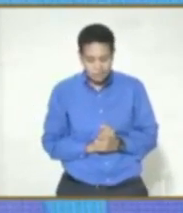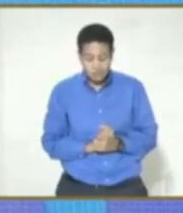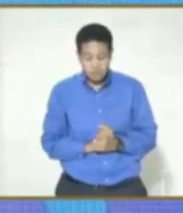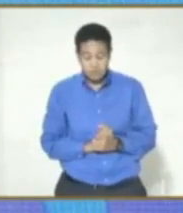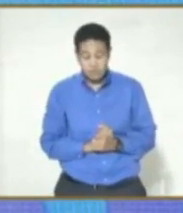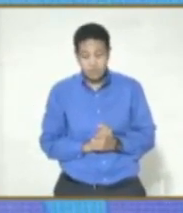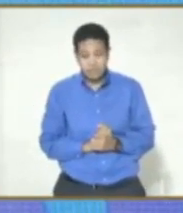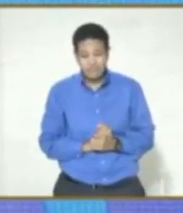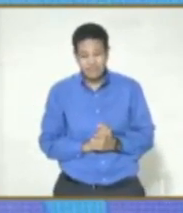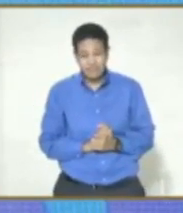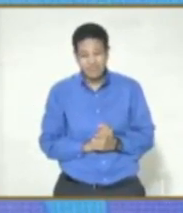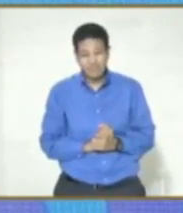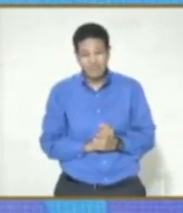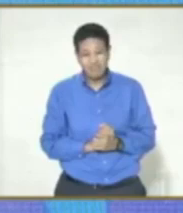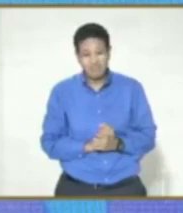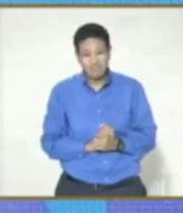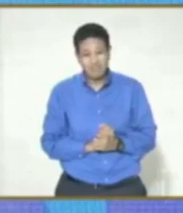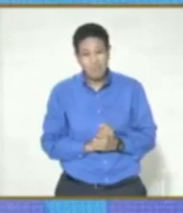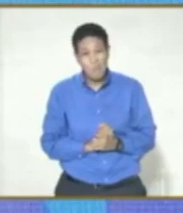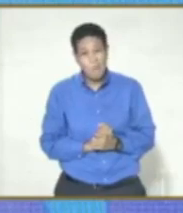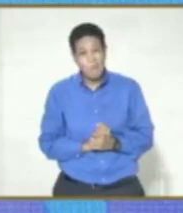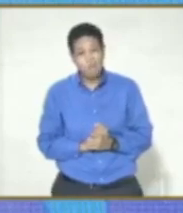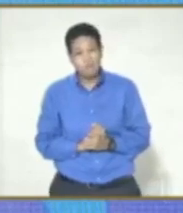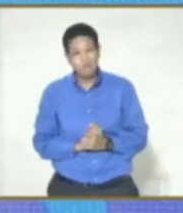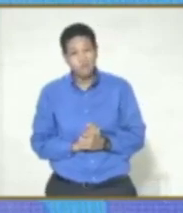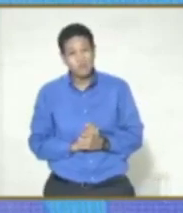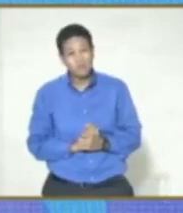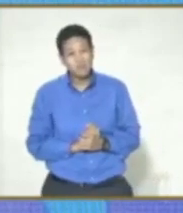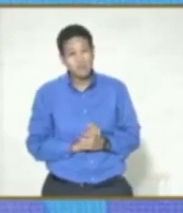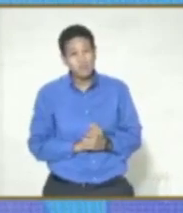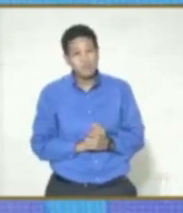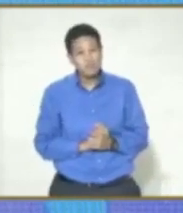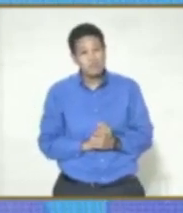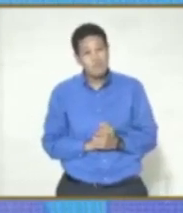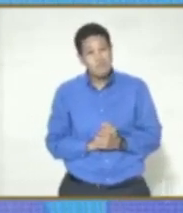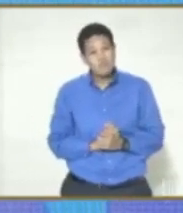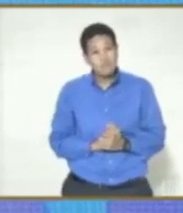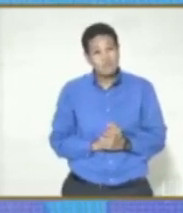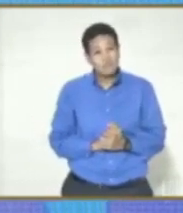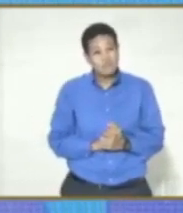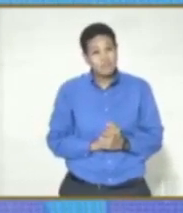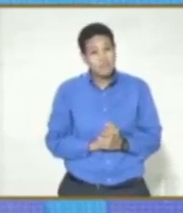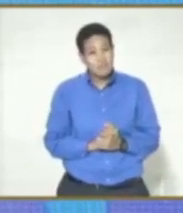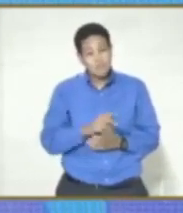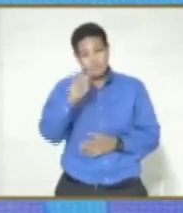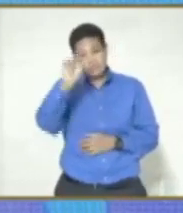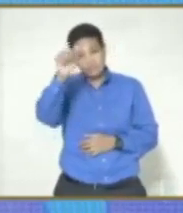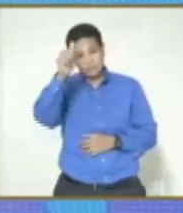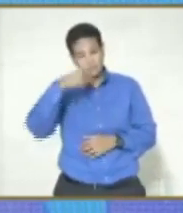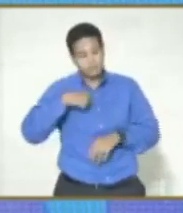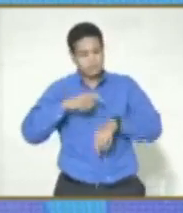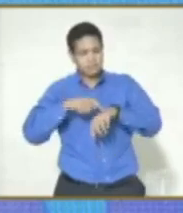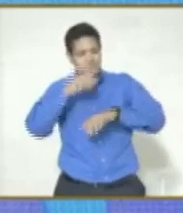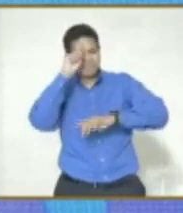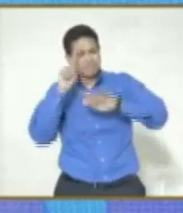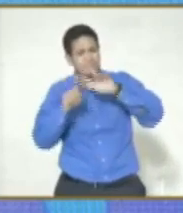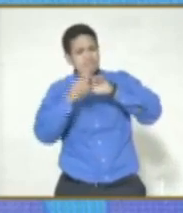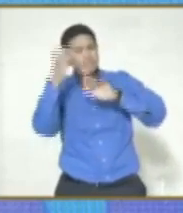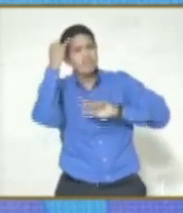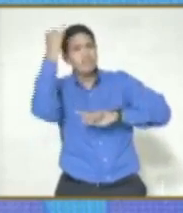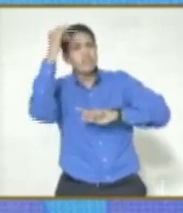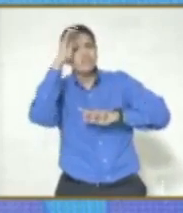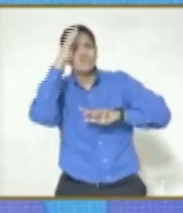at the time I was mayor of Kingston, we came up with an idea to create